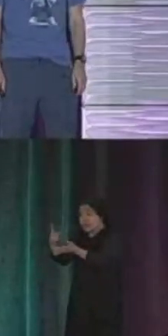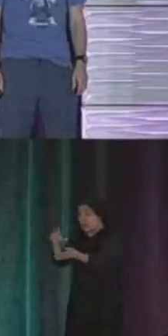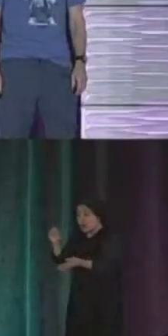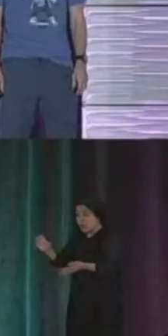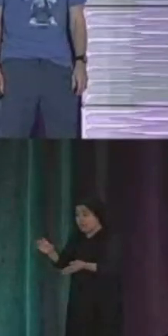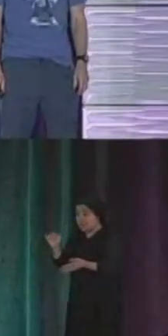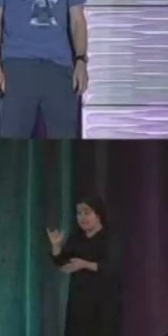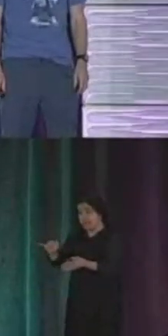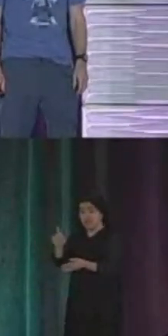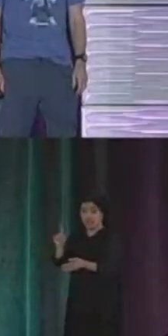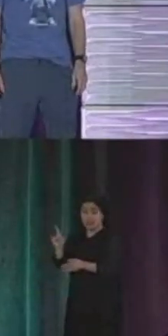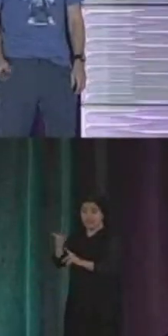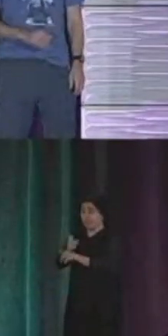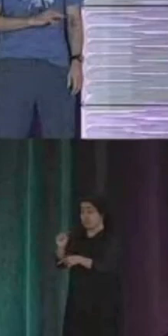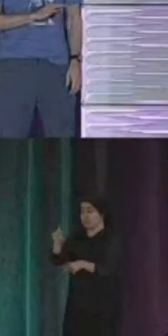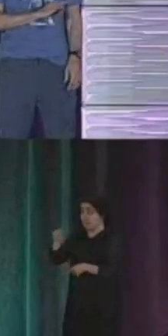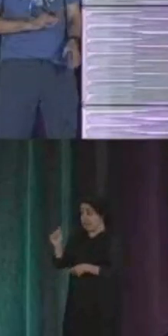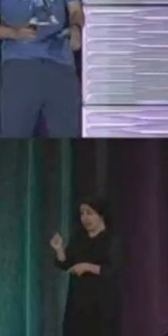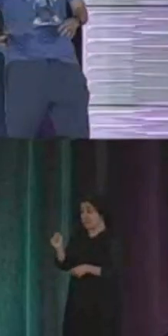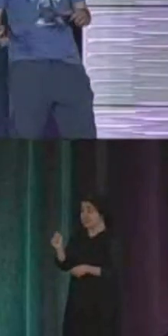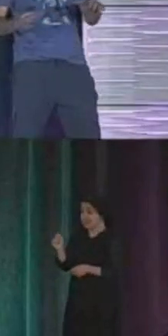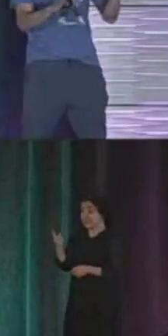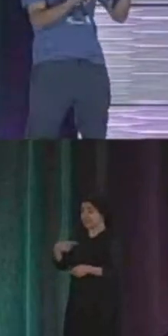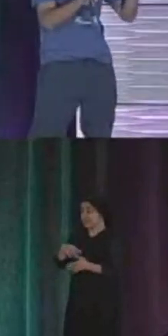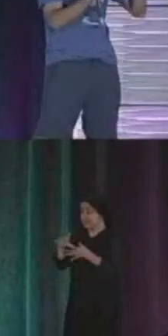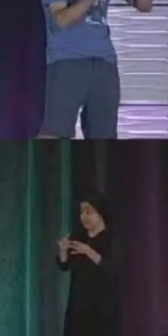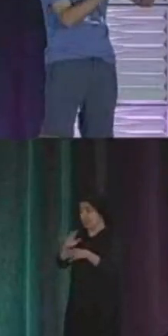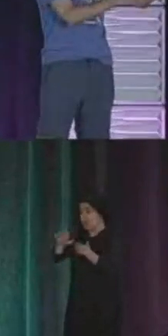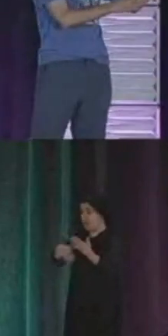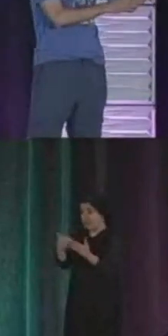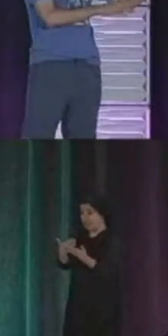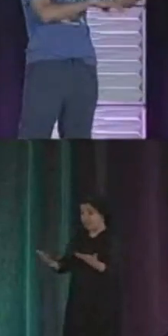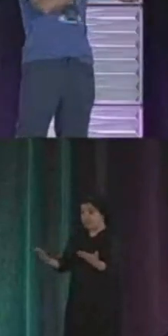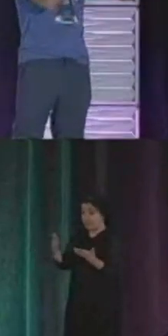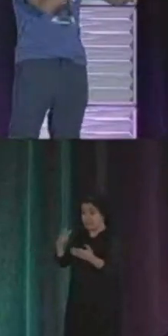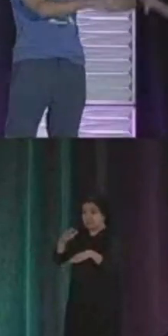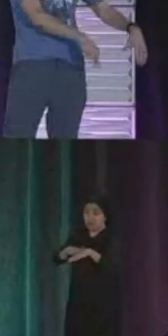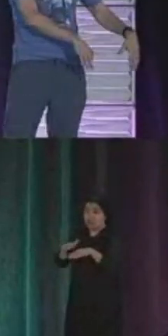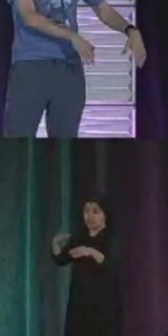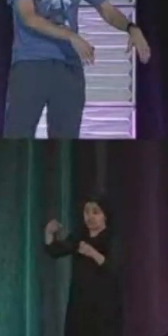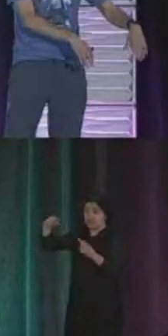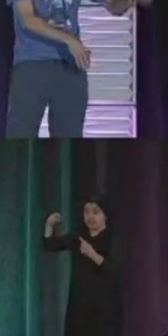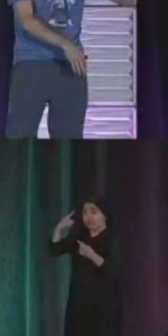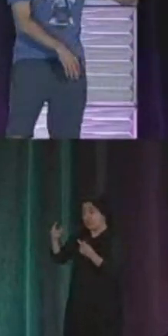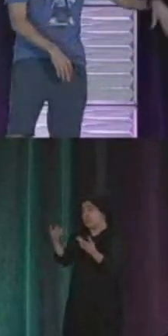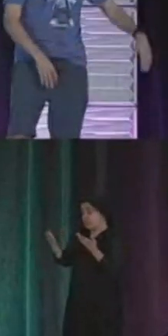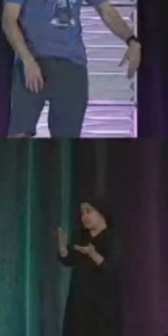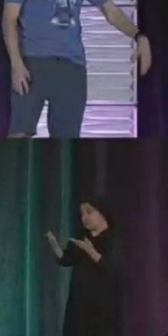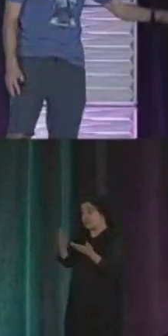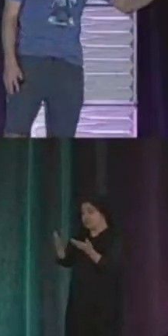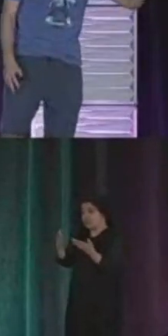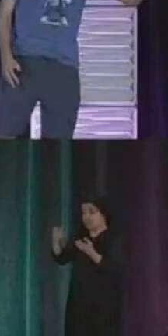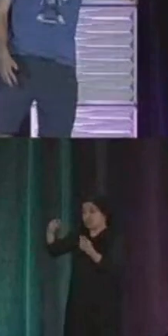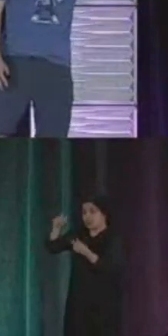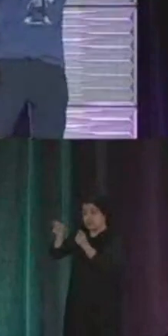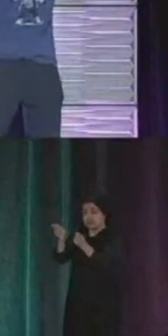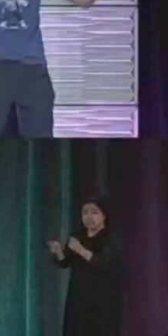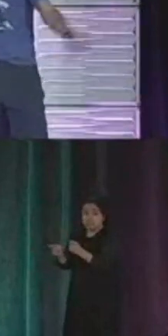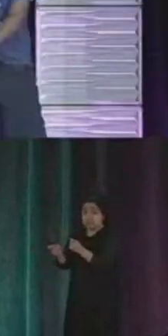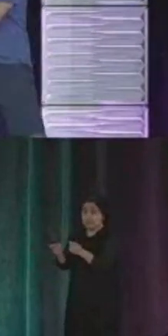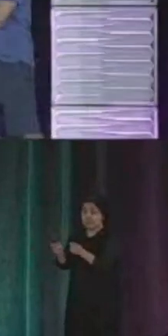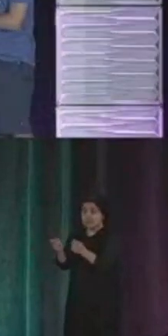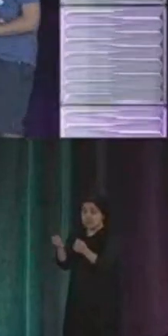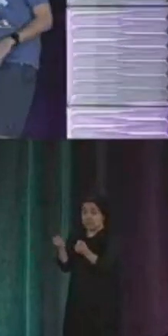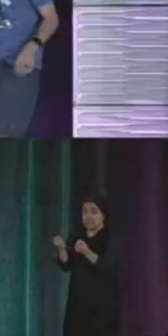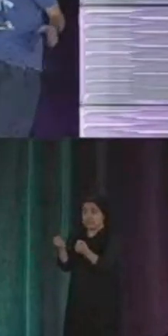And that's where spas came from. We just said, all that stuff that we have on the server for server rendering this and the templates that we got over there, let's just